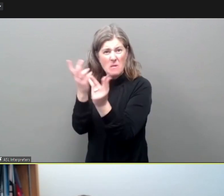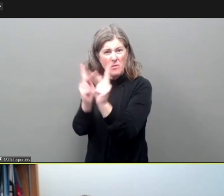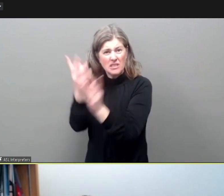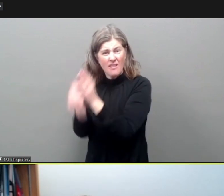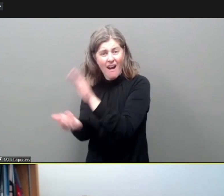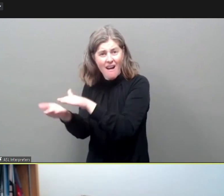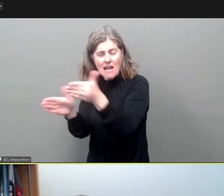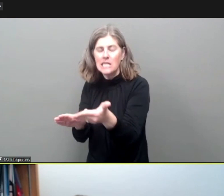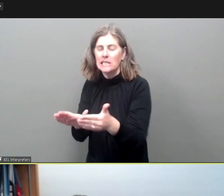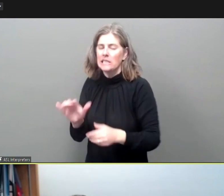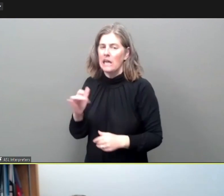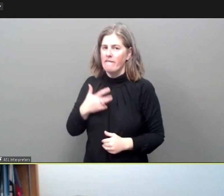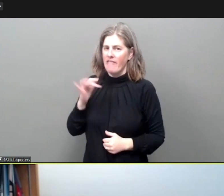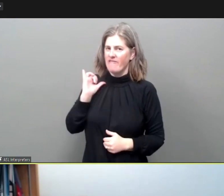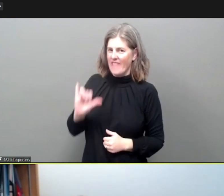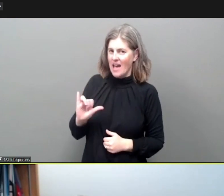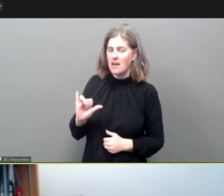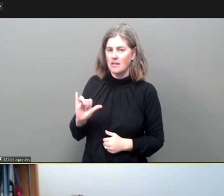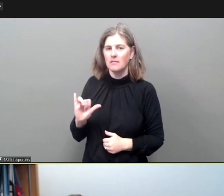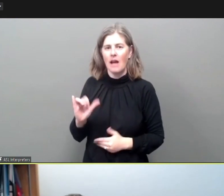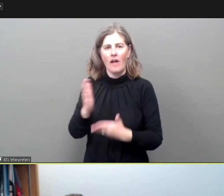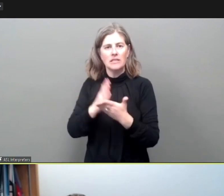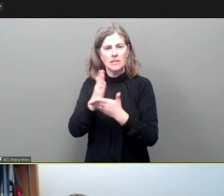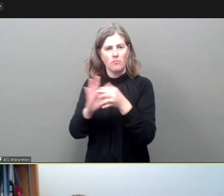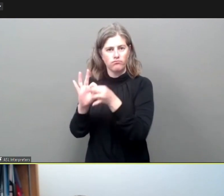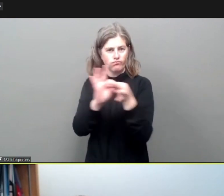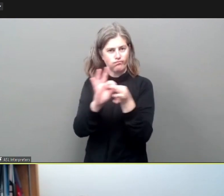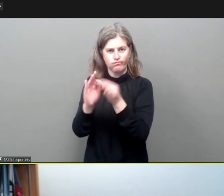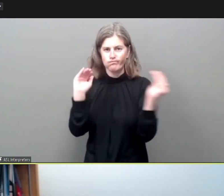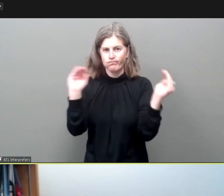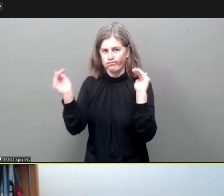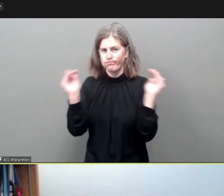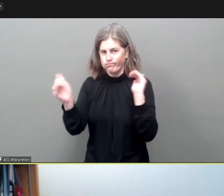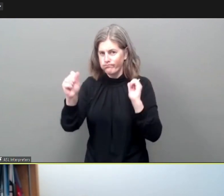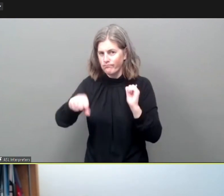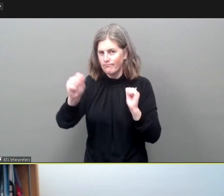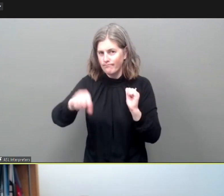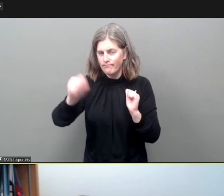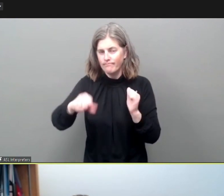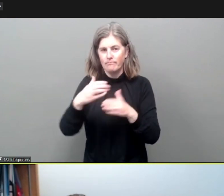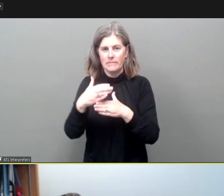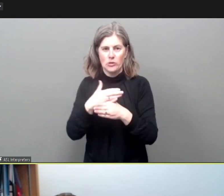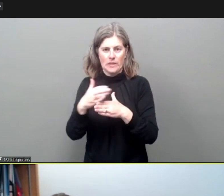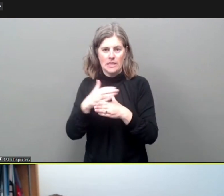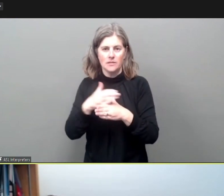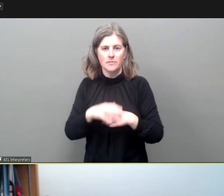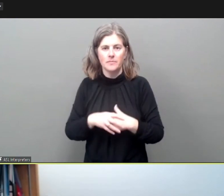so I think there is a correlation clearly between